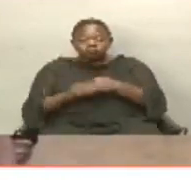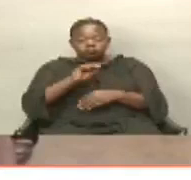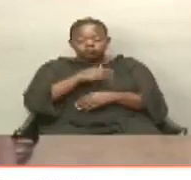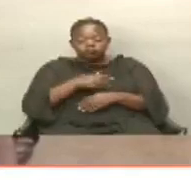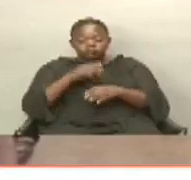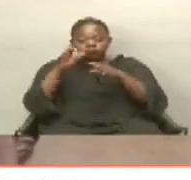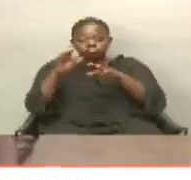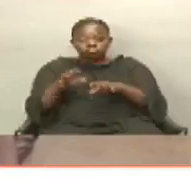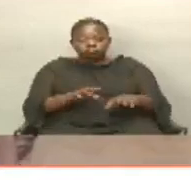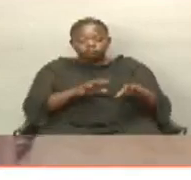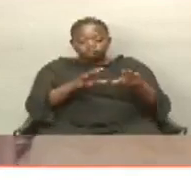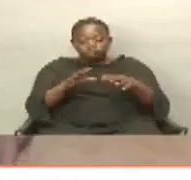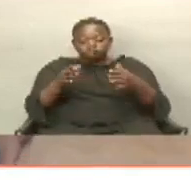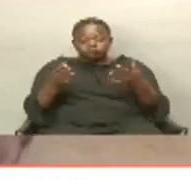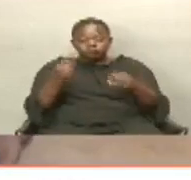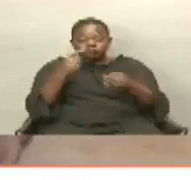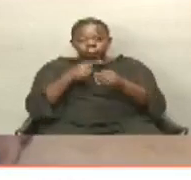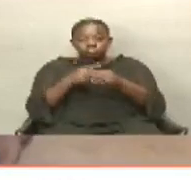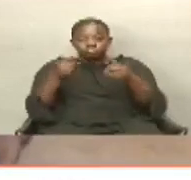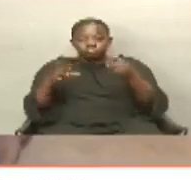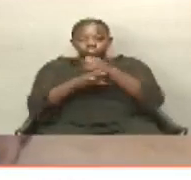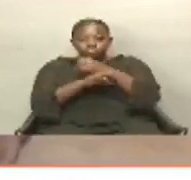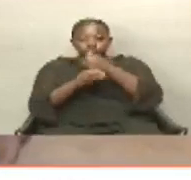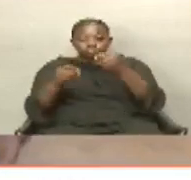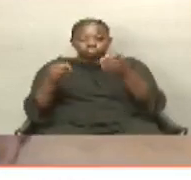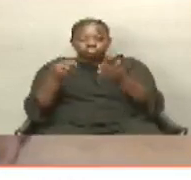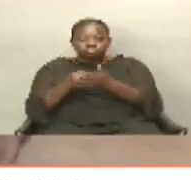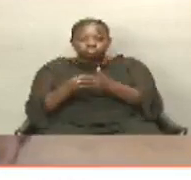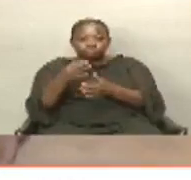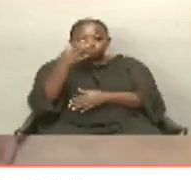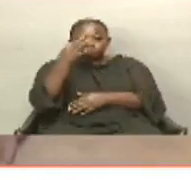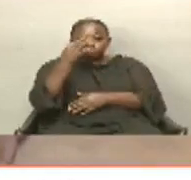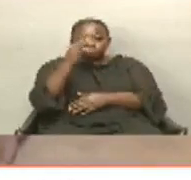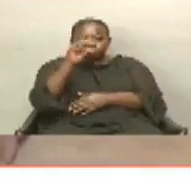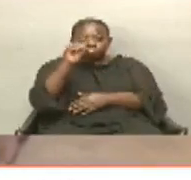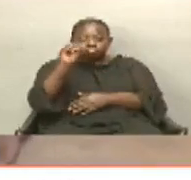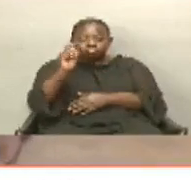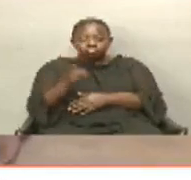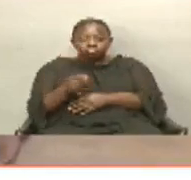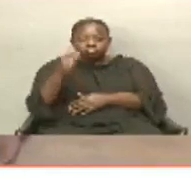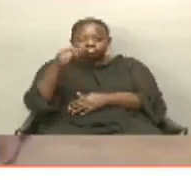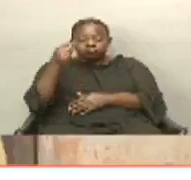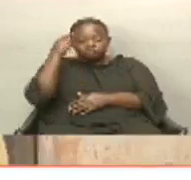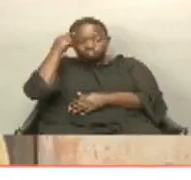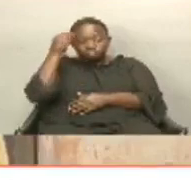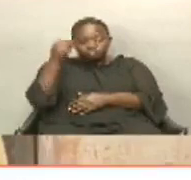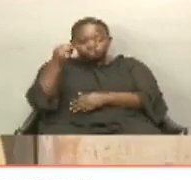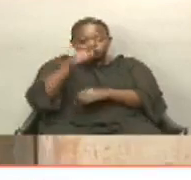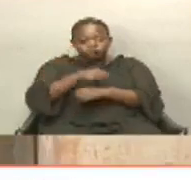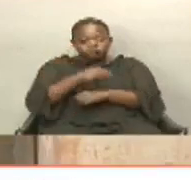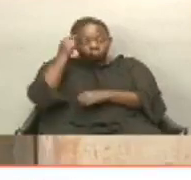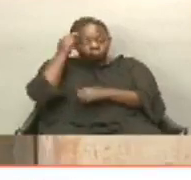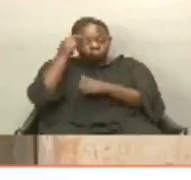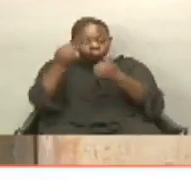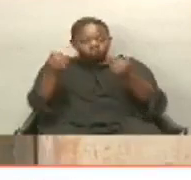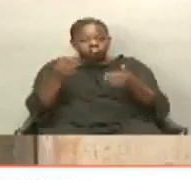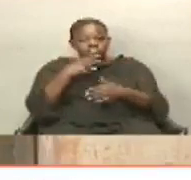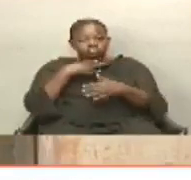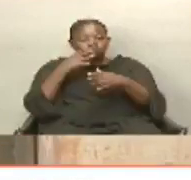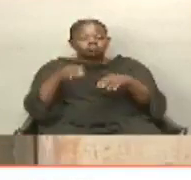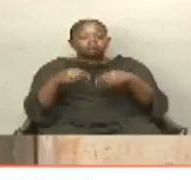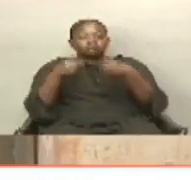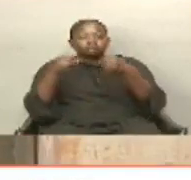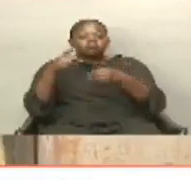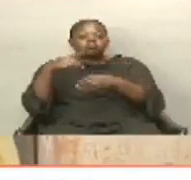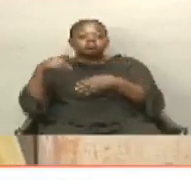amazeeko emirembe nga mukiseera kino yamubyeko ne sente $13,000 nga zawadde za fees z'abaana. I woke up, I wanted to give her that